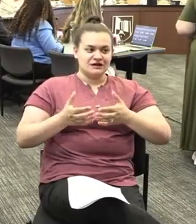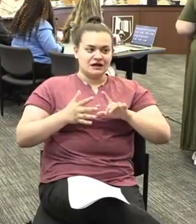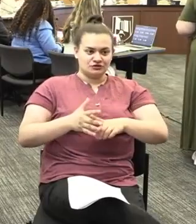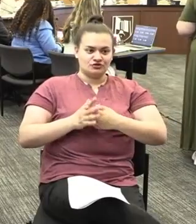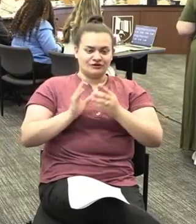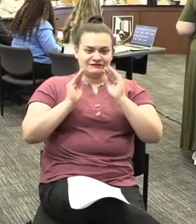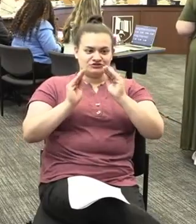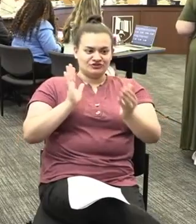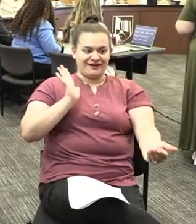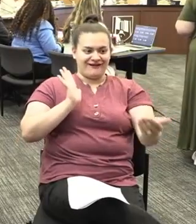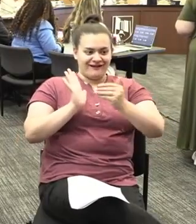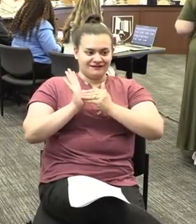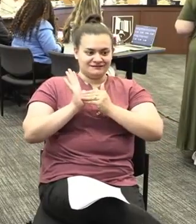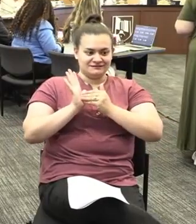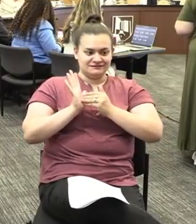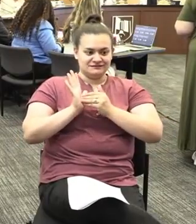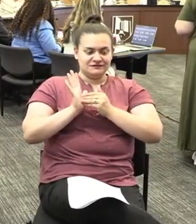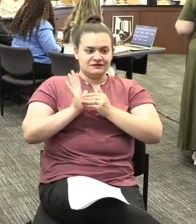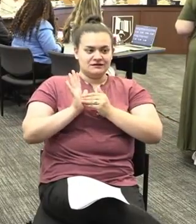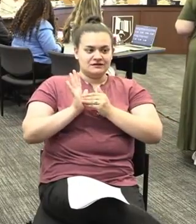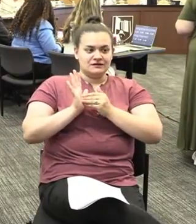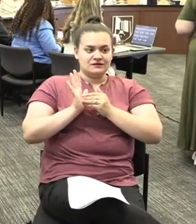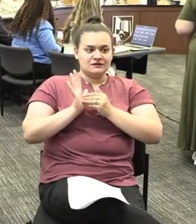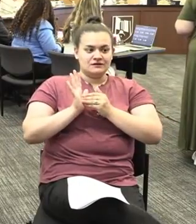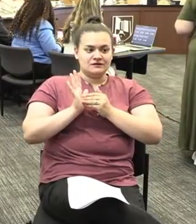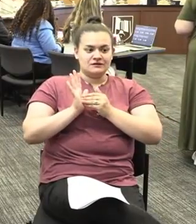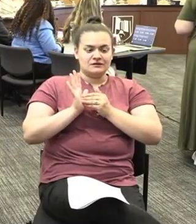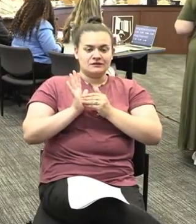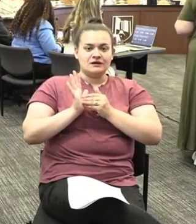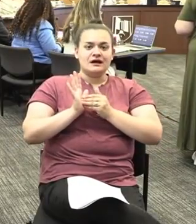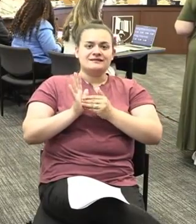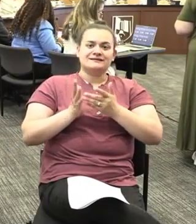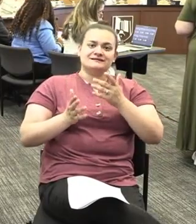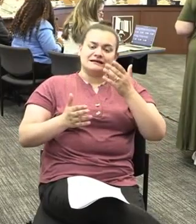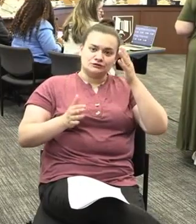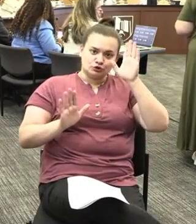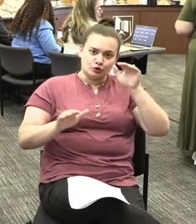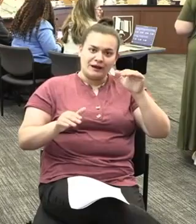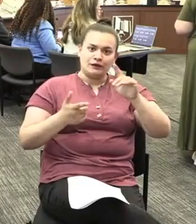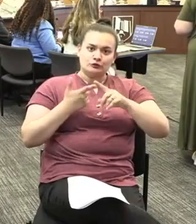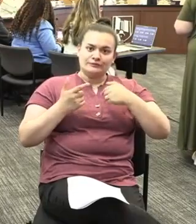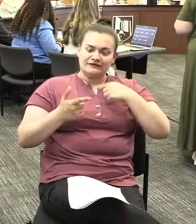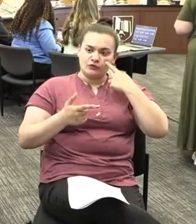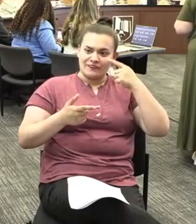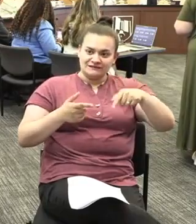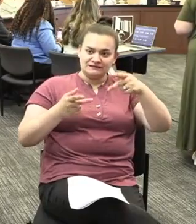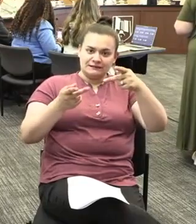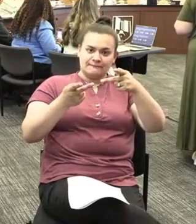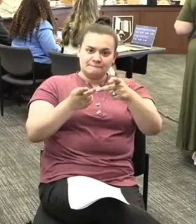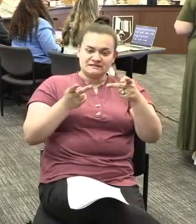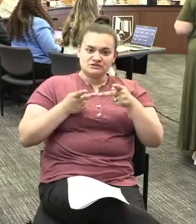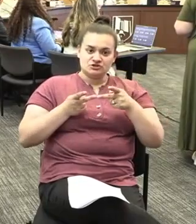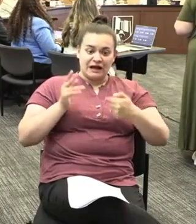again. This is kind of a fond farewell for me, just in this position. I am